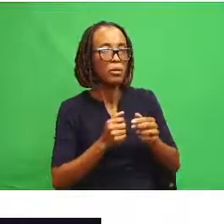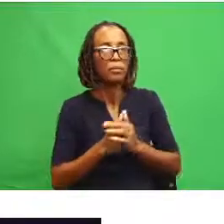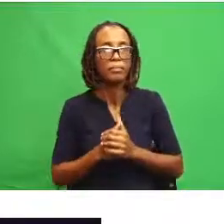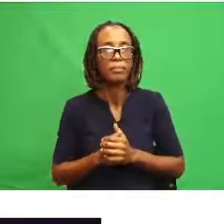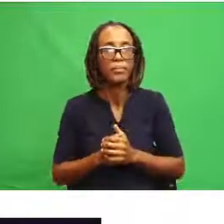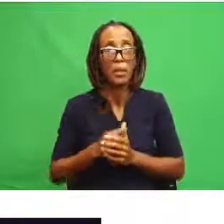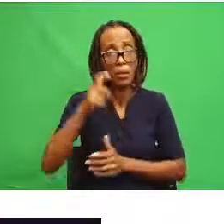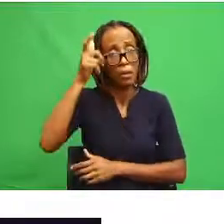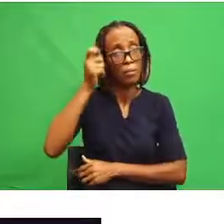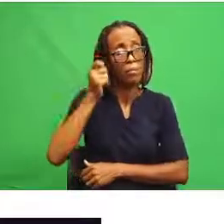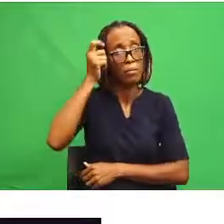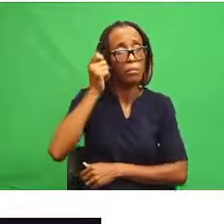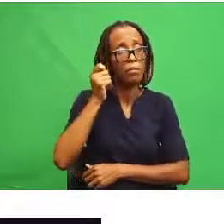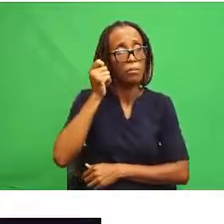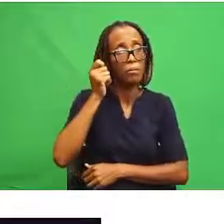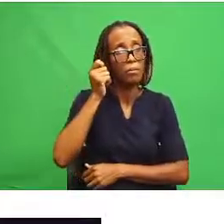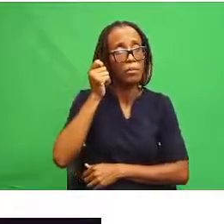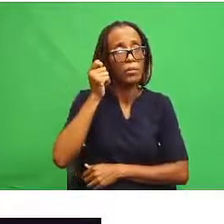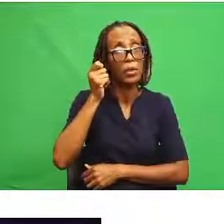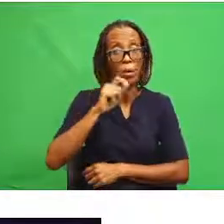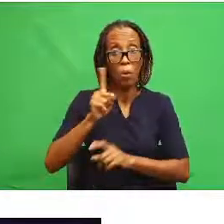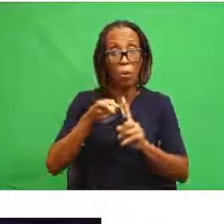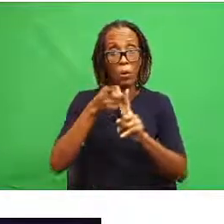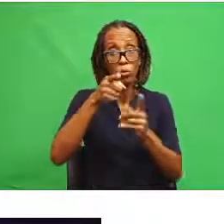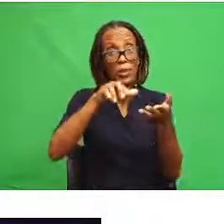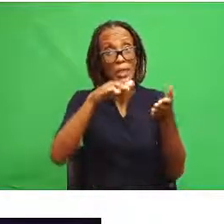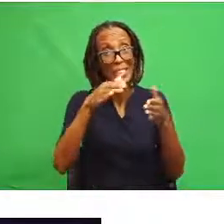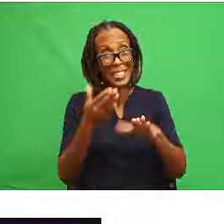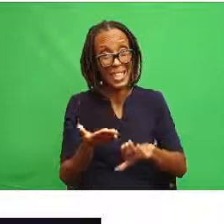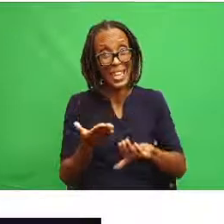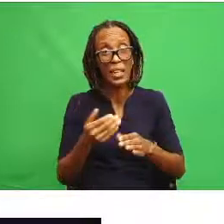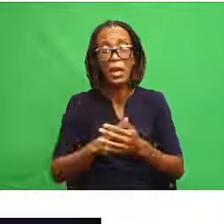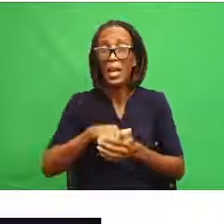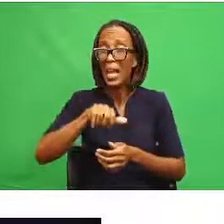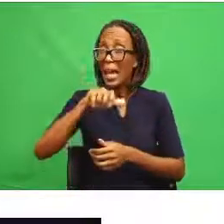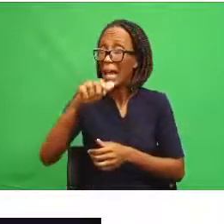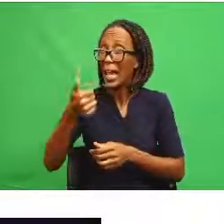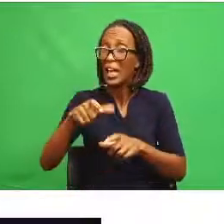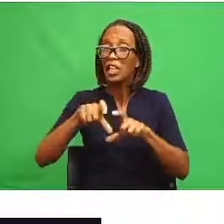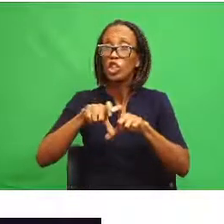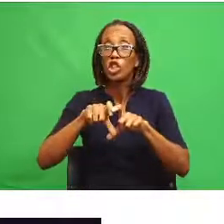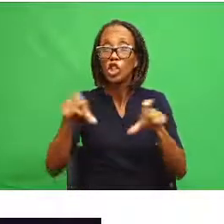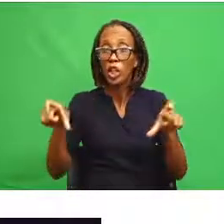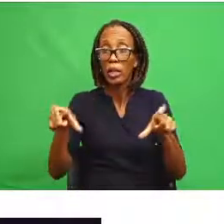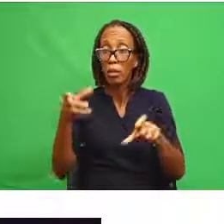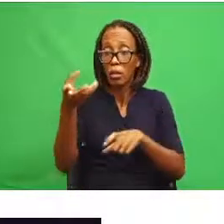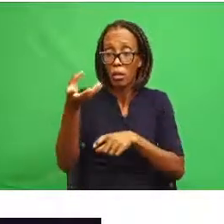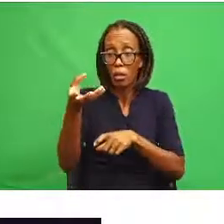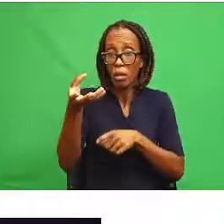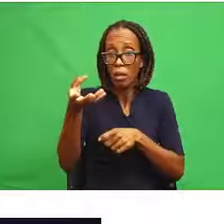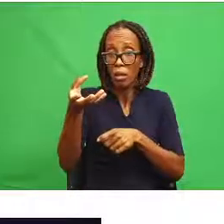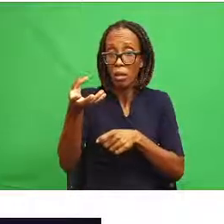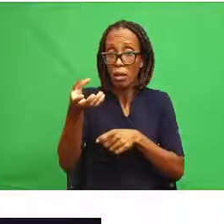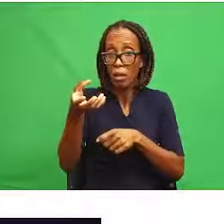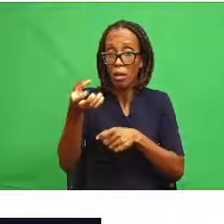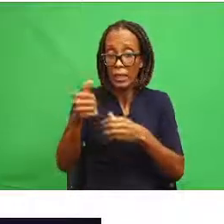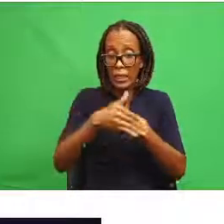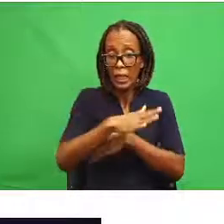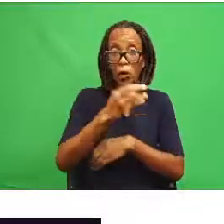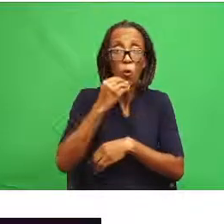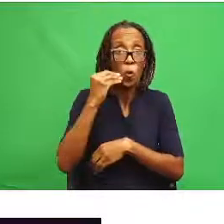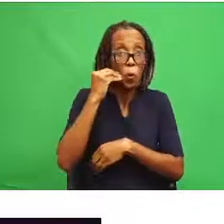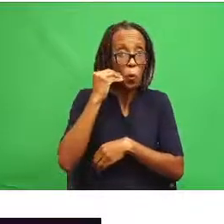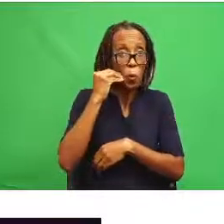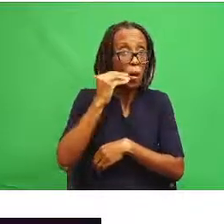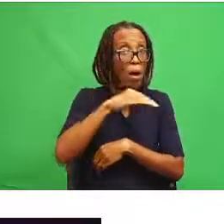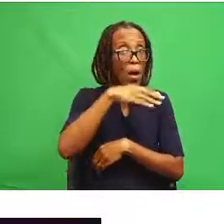grant, once you die, any check that is received after that month of